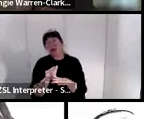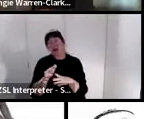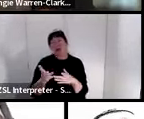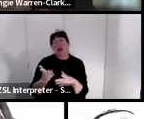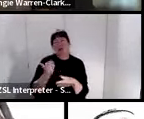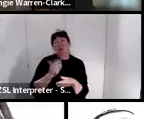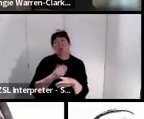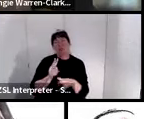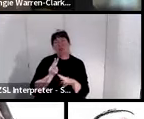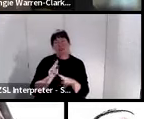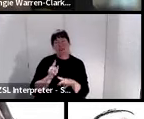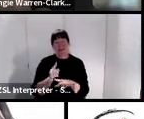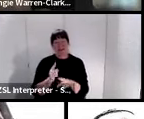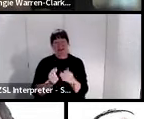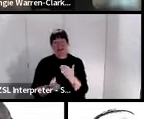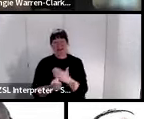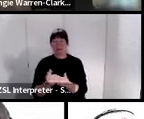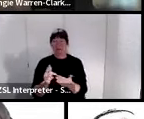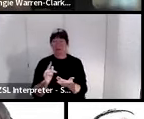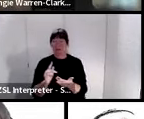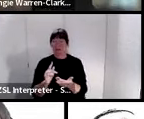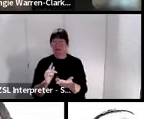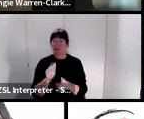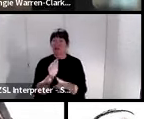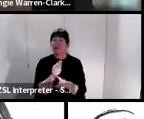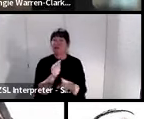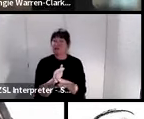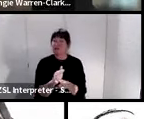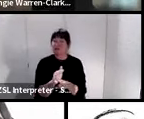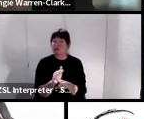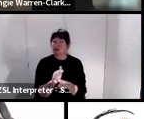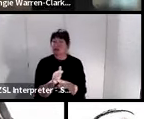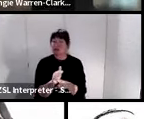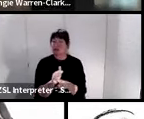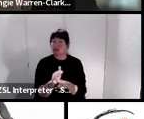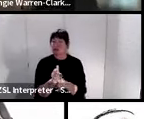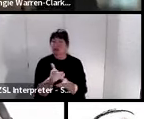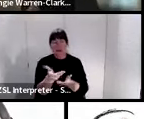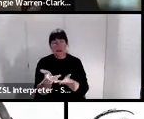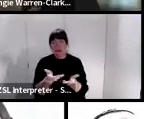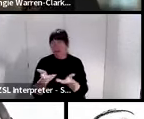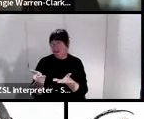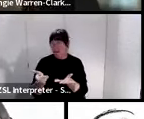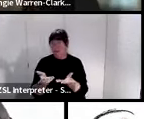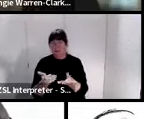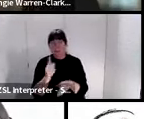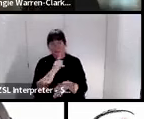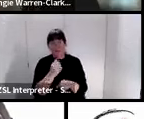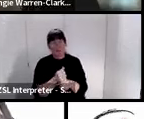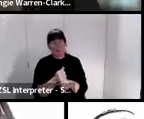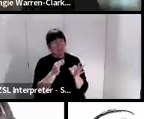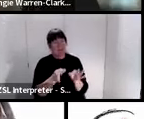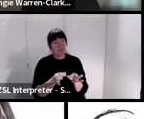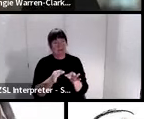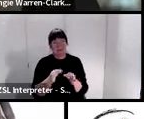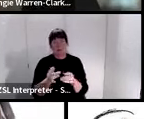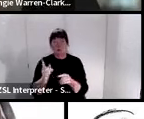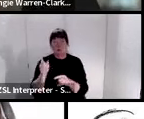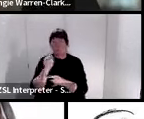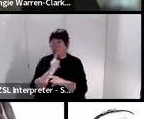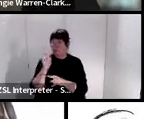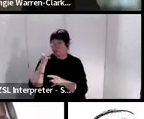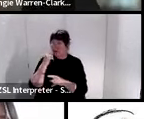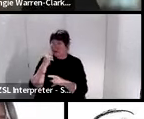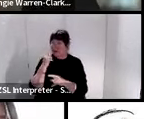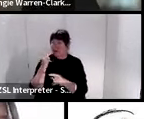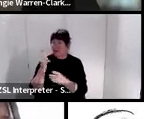with in future in terms of having a plug-in point with decision makers or people who are thinking about accessibility, about how those experiences could be